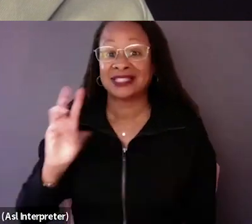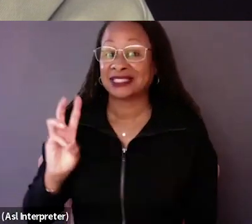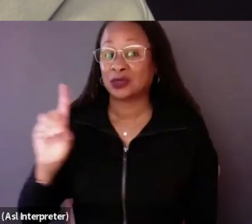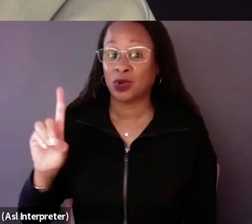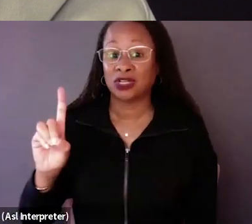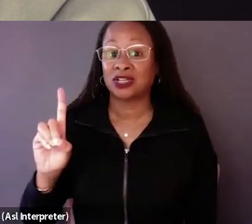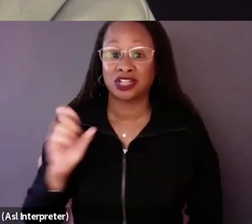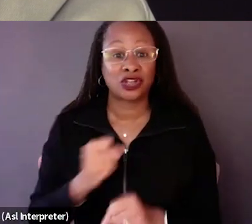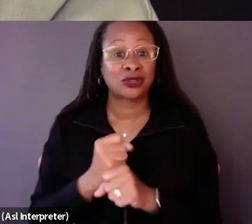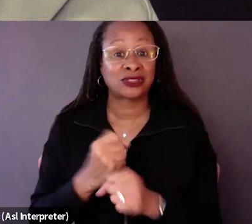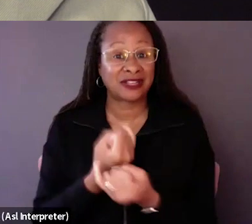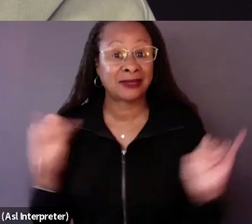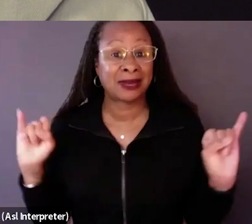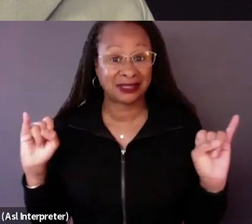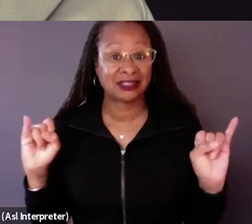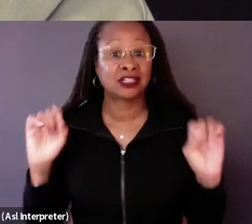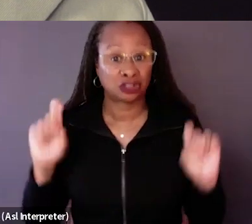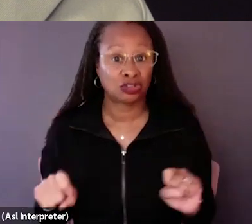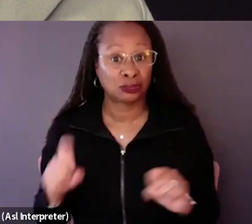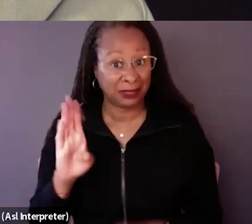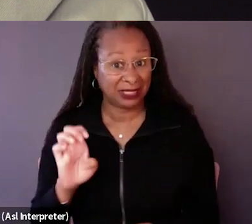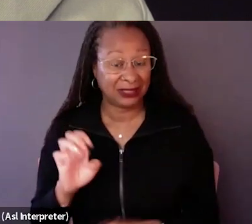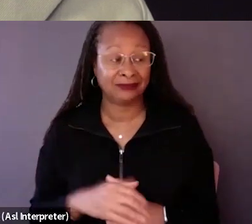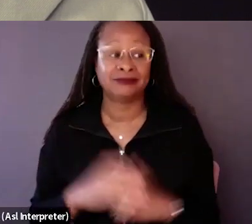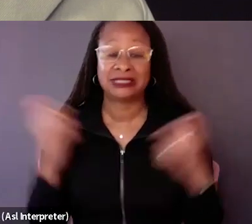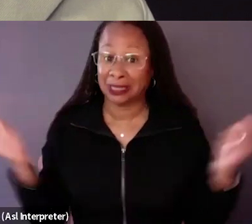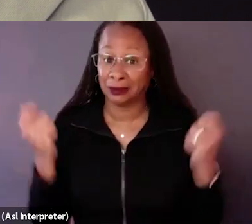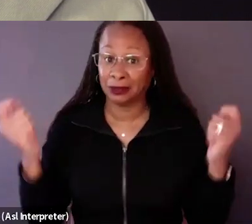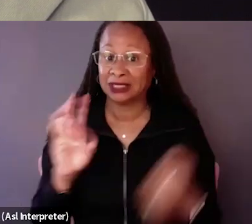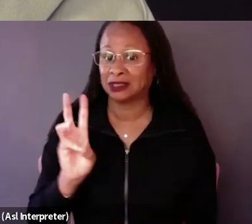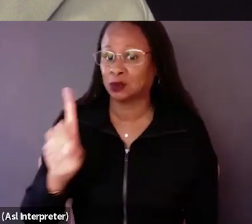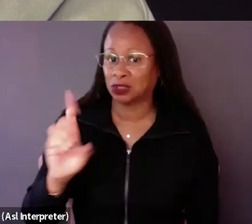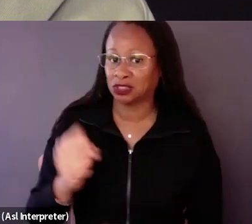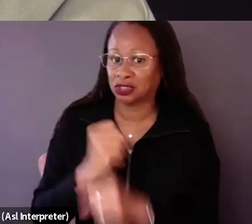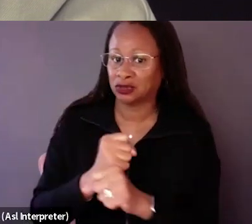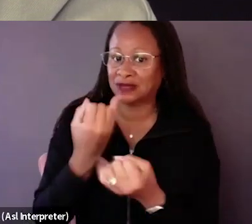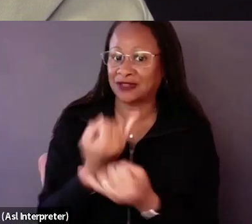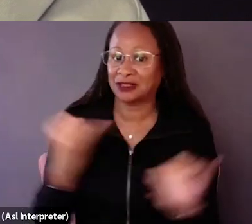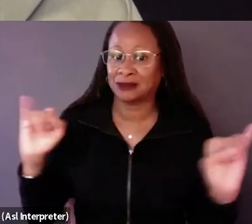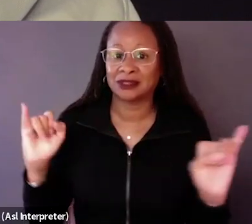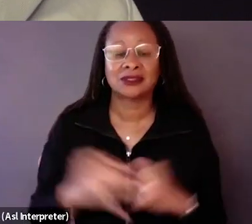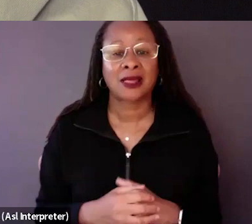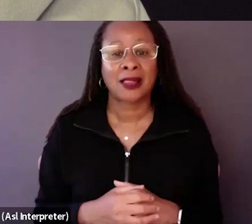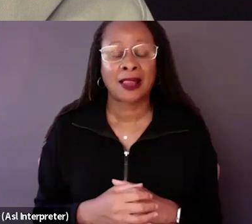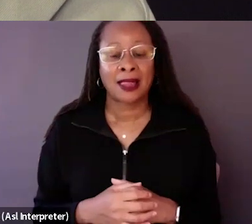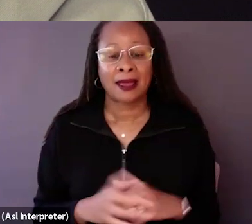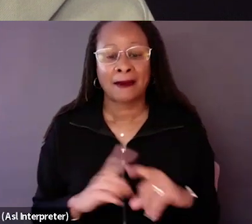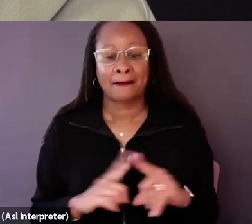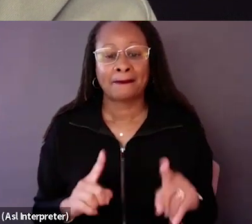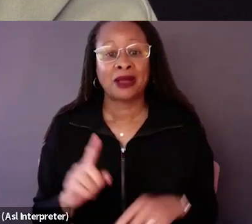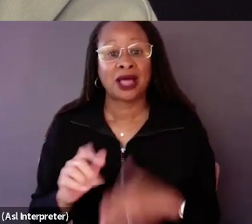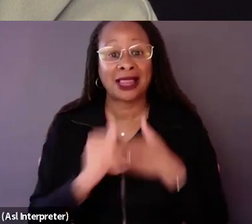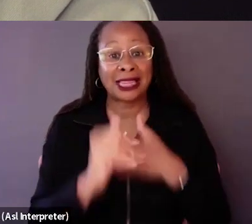independent, should be 61 years independent, but two leaders of the National